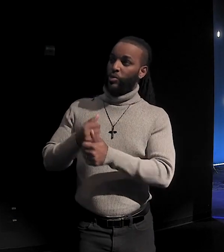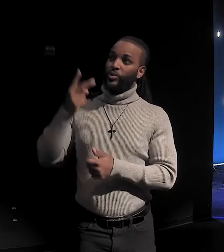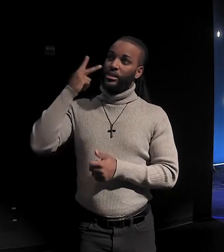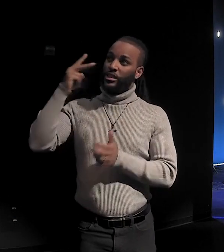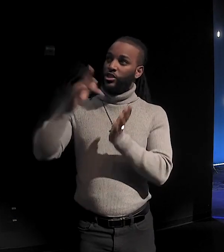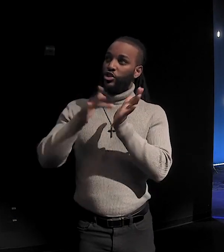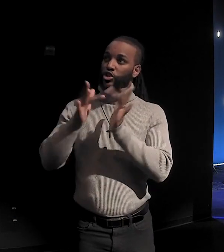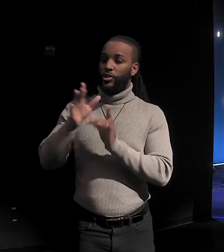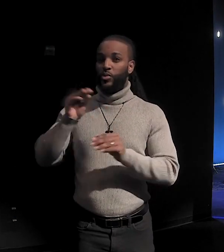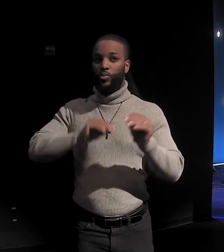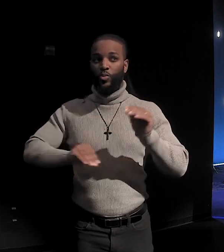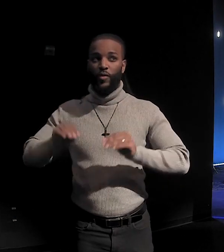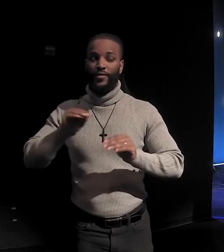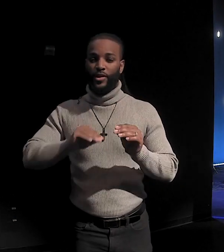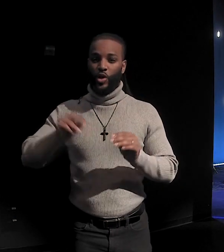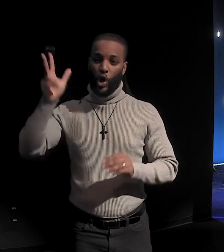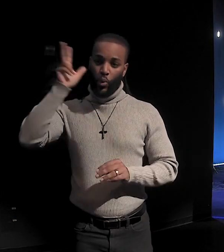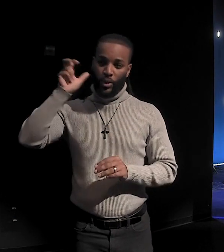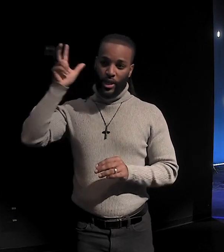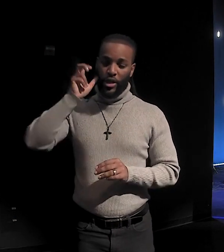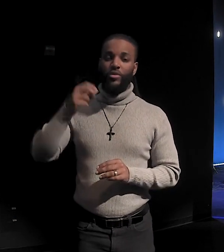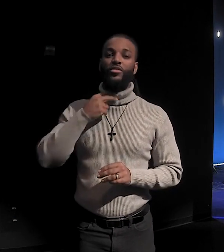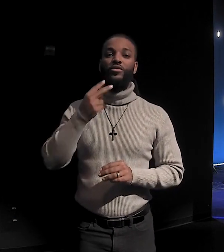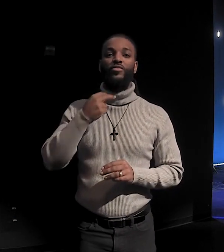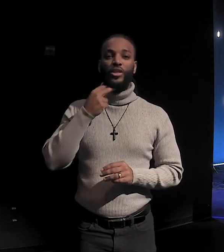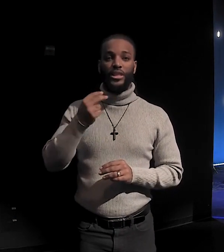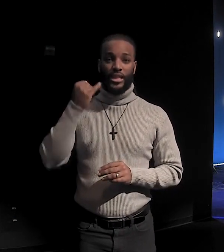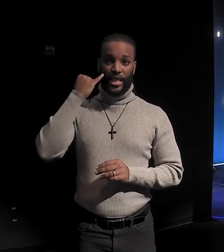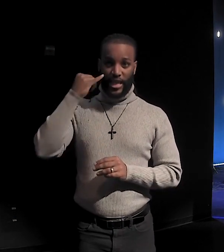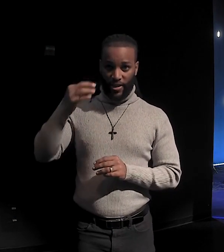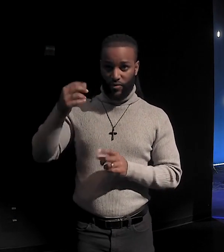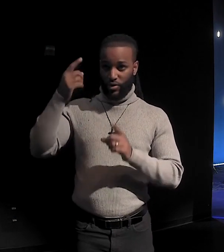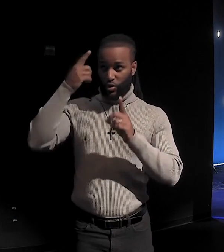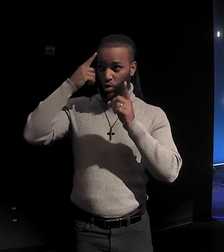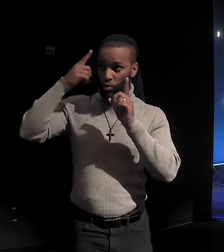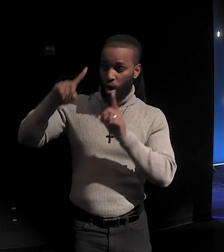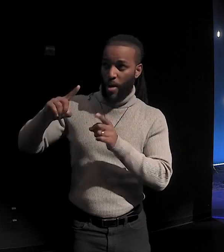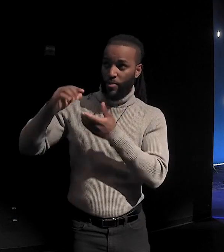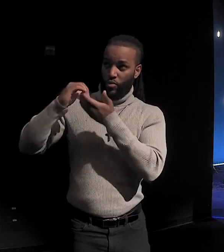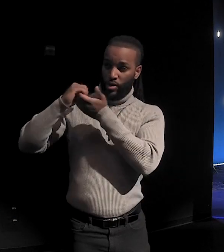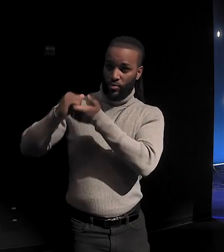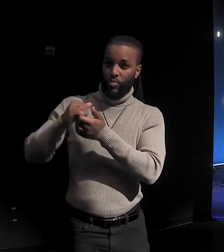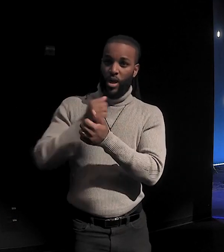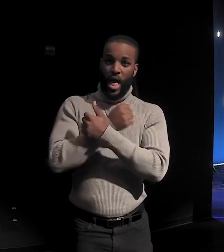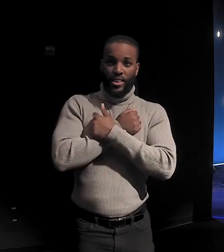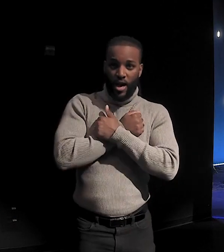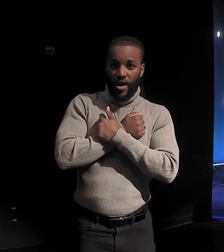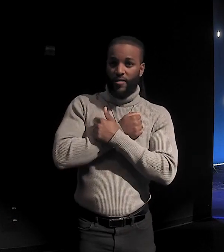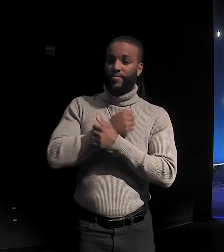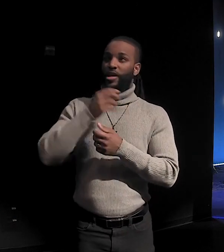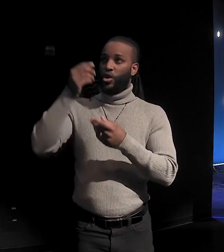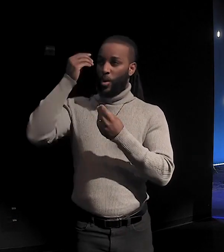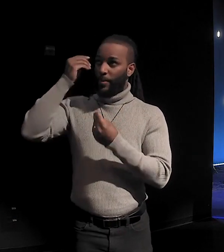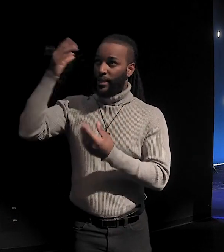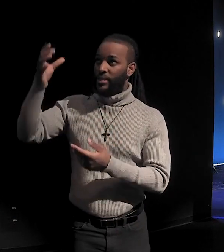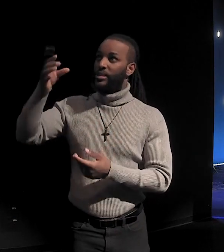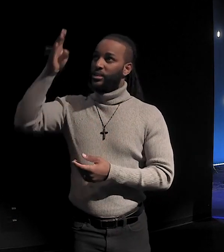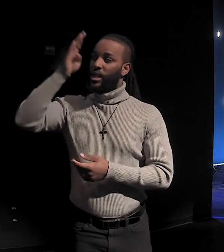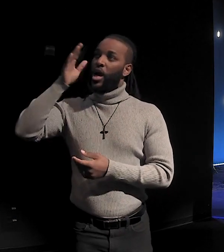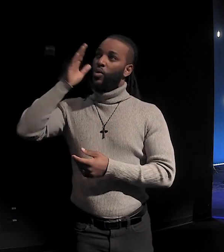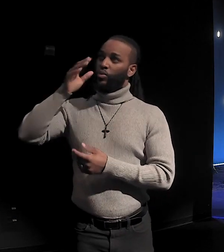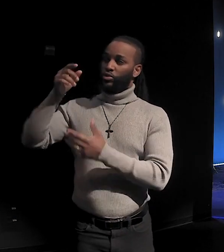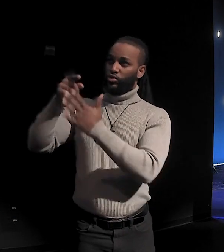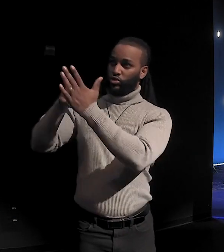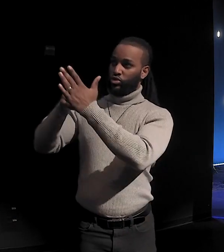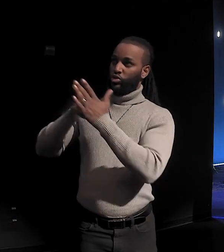Jesus moving. We hear his voice. If we cooperate with him in loving obedience, God will manifest himself to us,